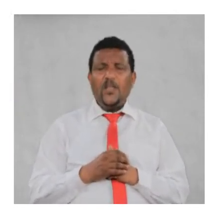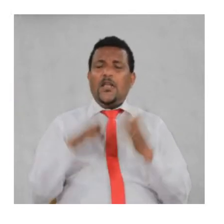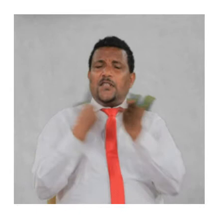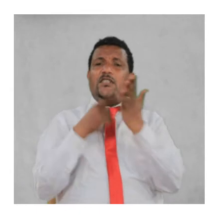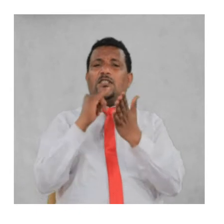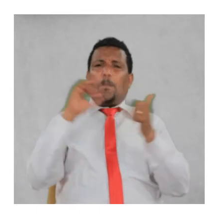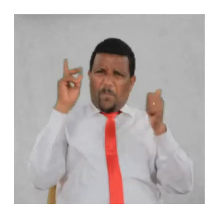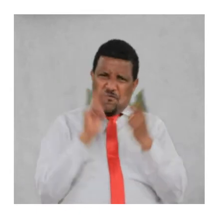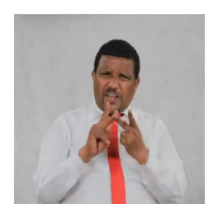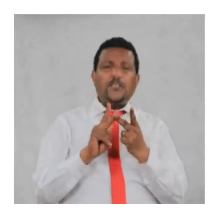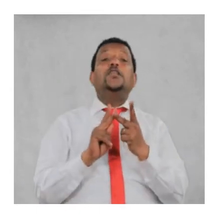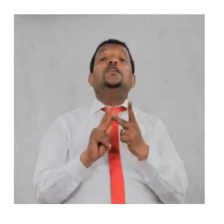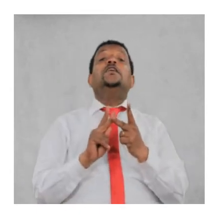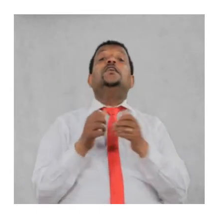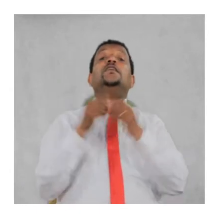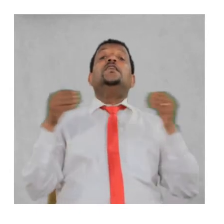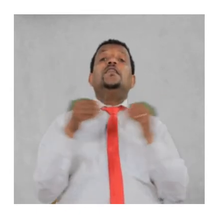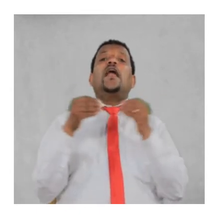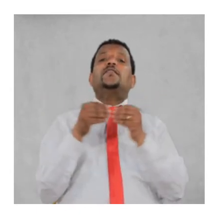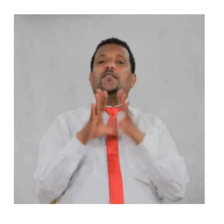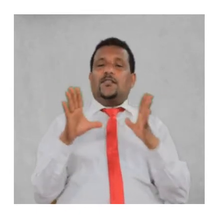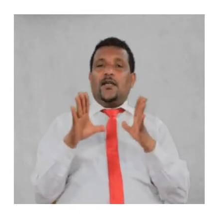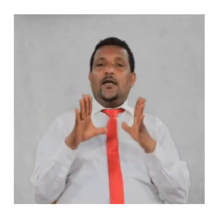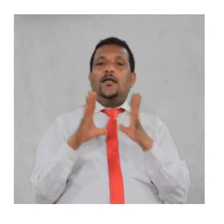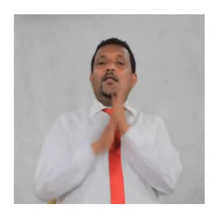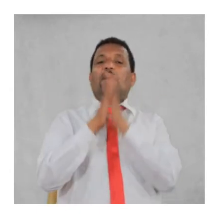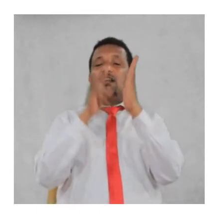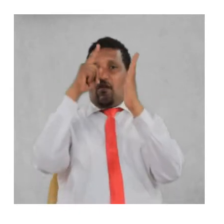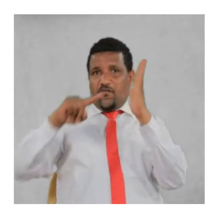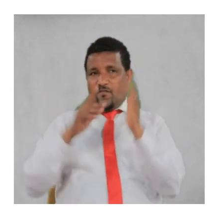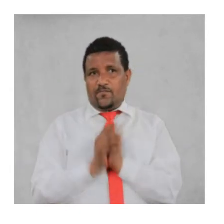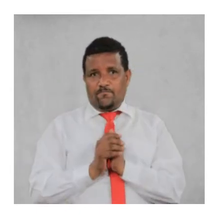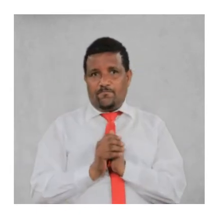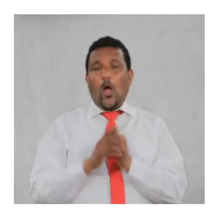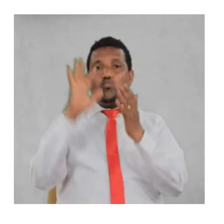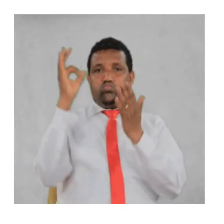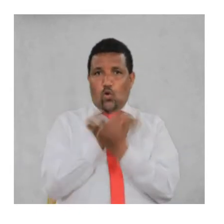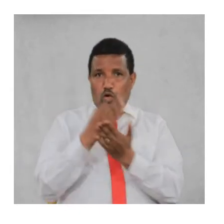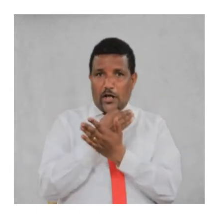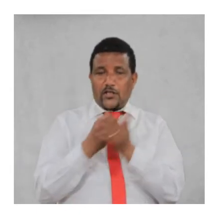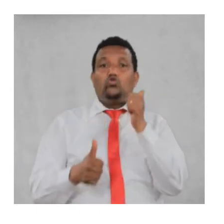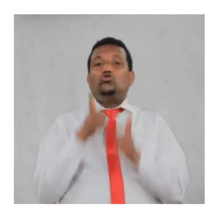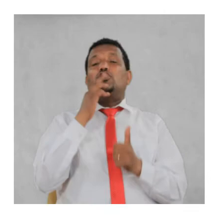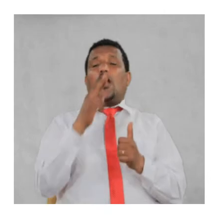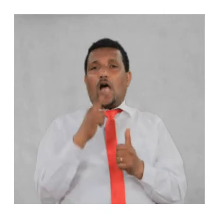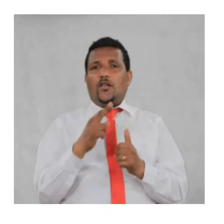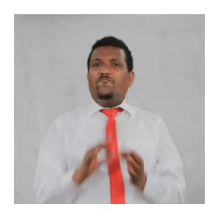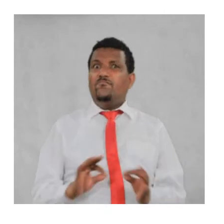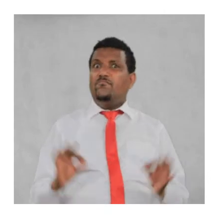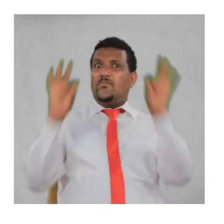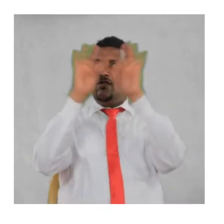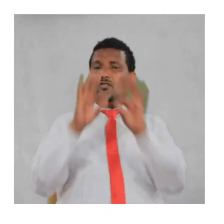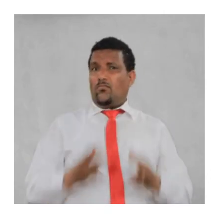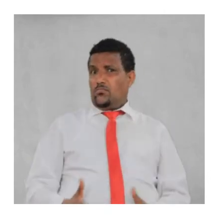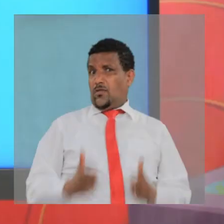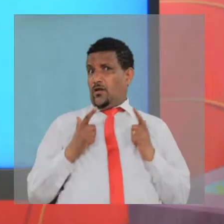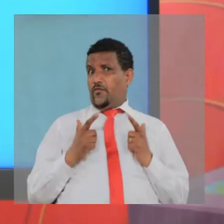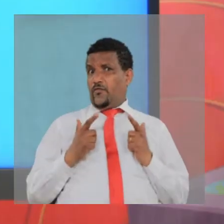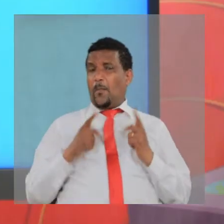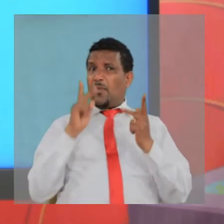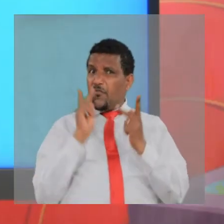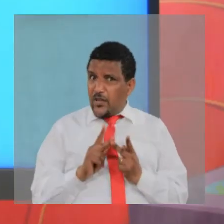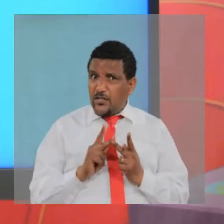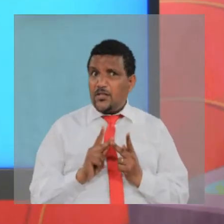This is the perfectly inelastic demand curve. Products which are essential for survival have